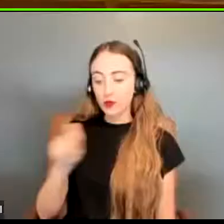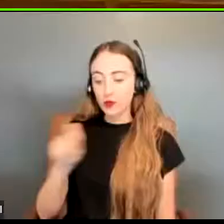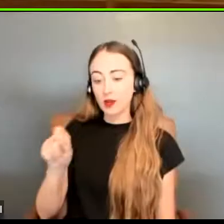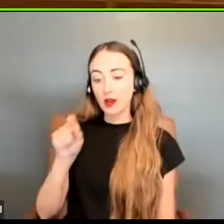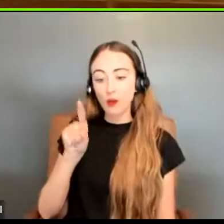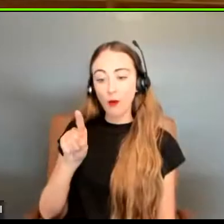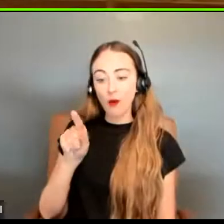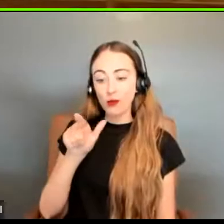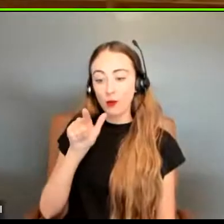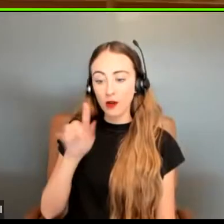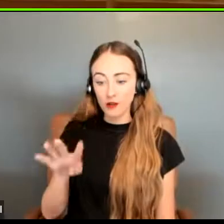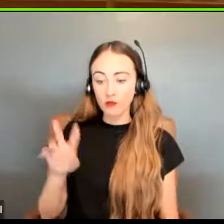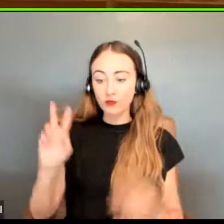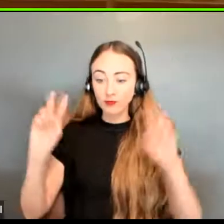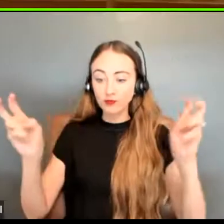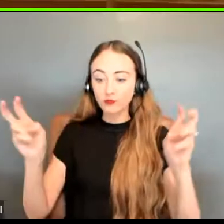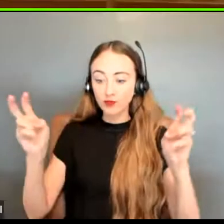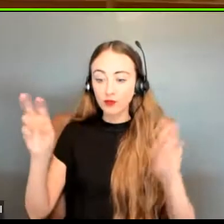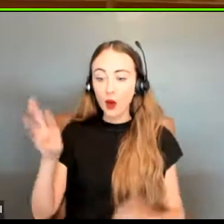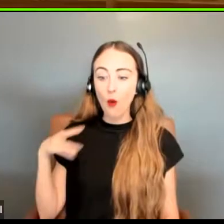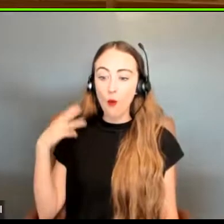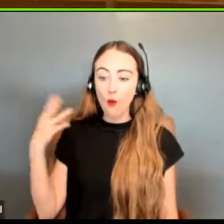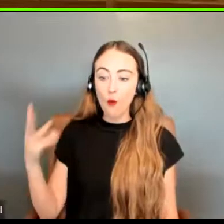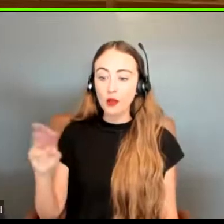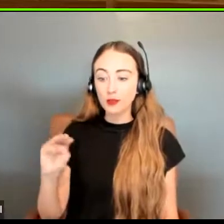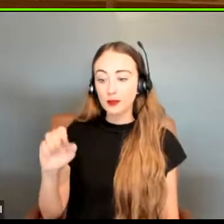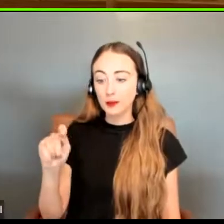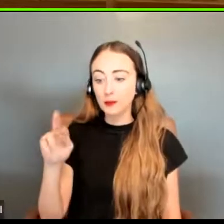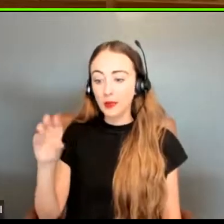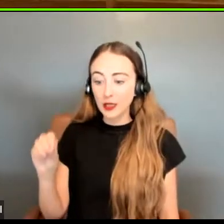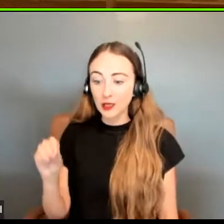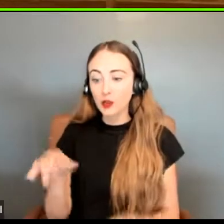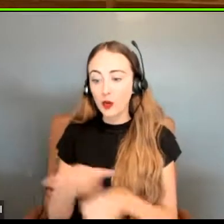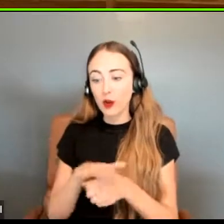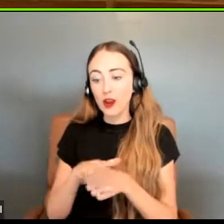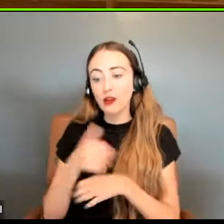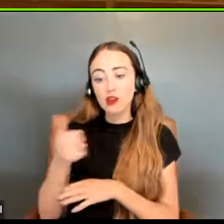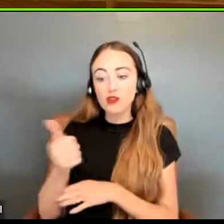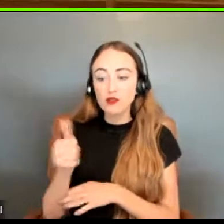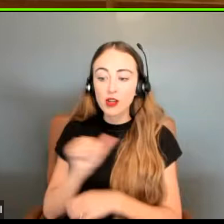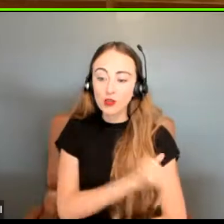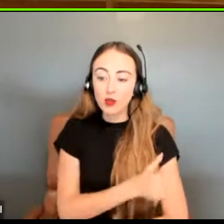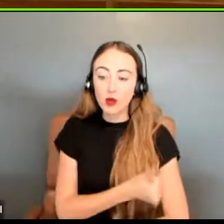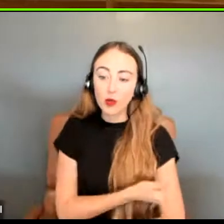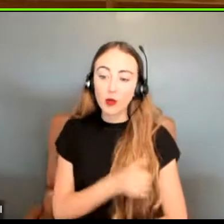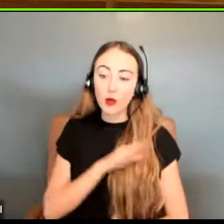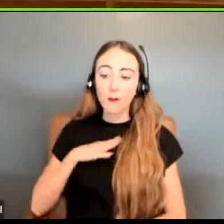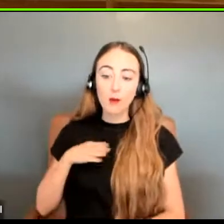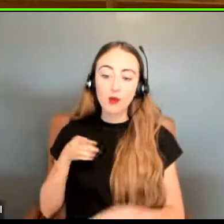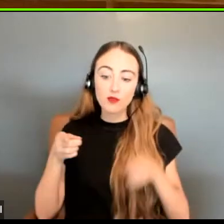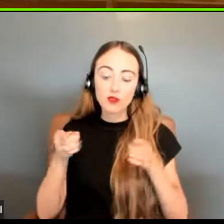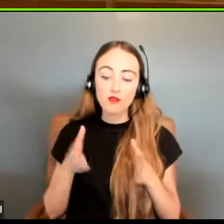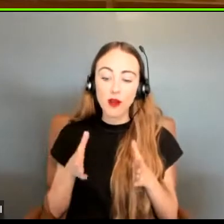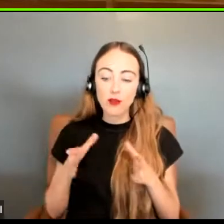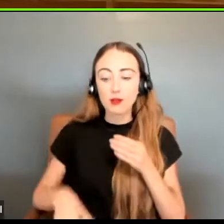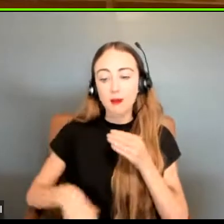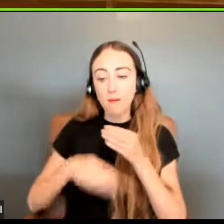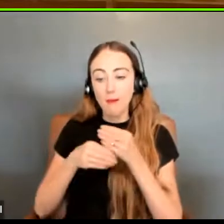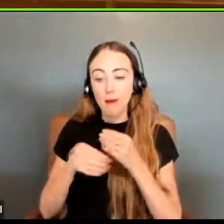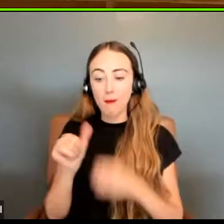24-124, entitled the Washington Metropolitan Area Transit Authority Board of Directors Amendment Act of 2022.